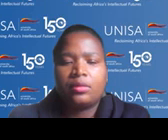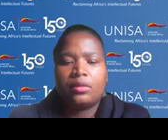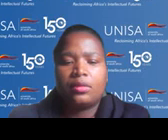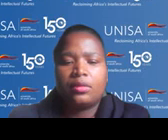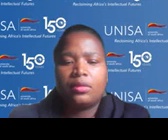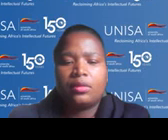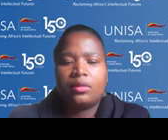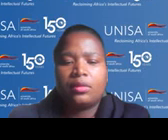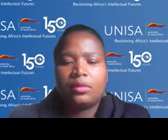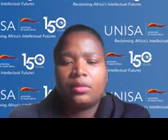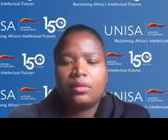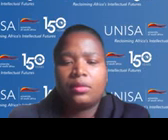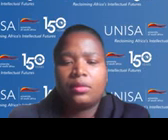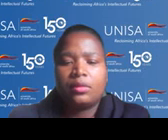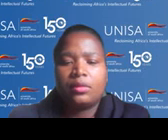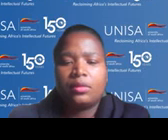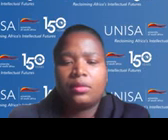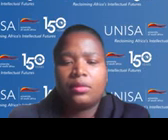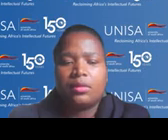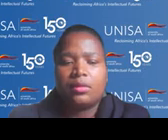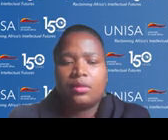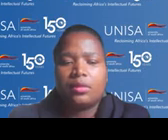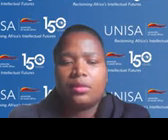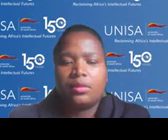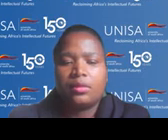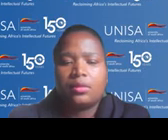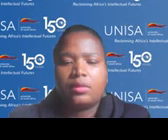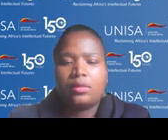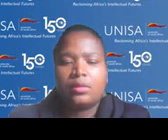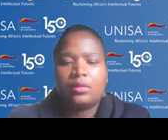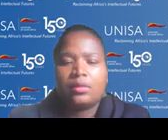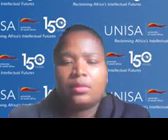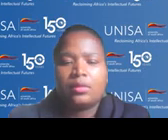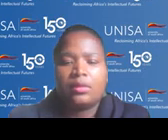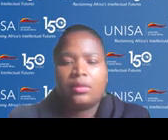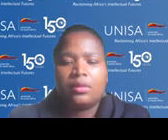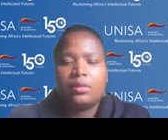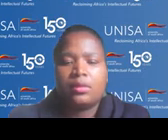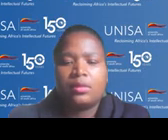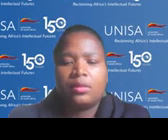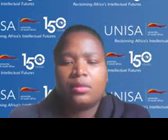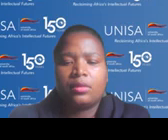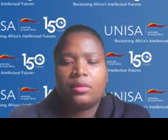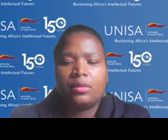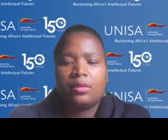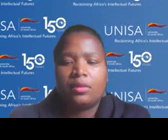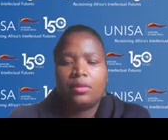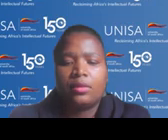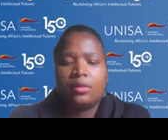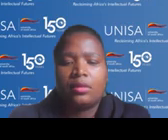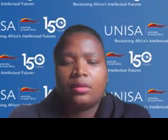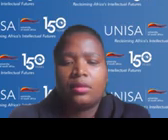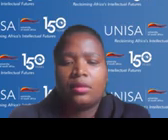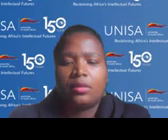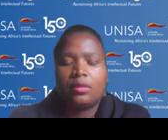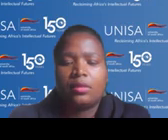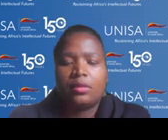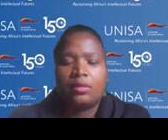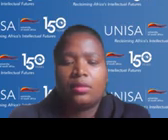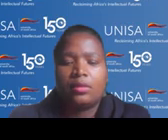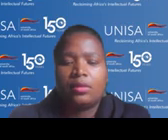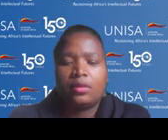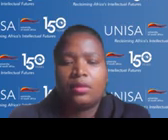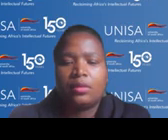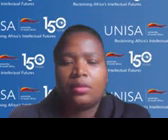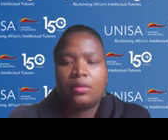UNISA helps students with their academic reading and writing skills through the Academic Literacy Program, which you